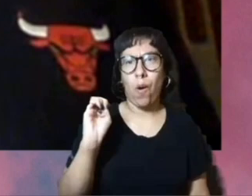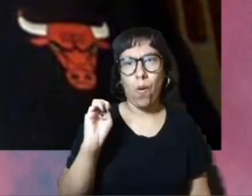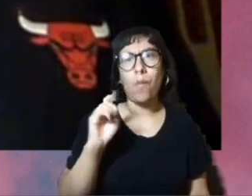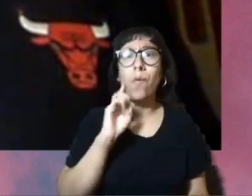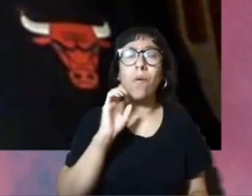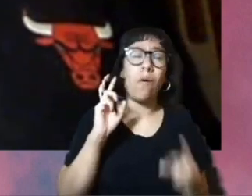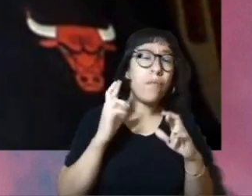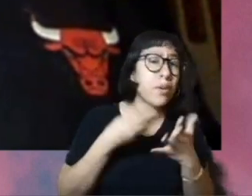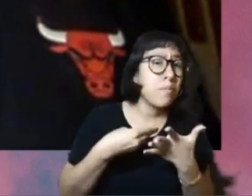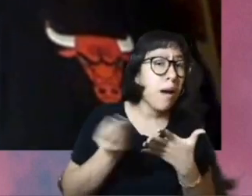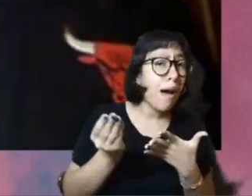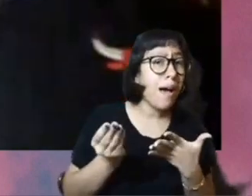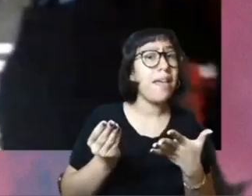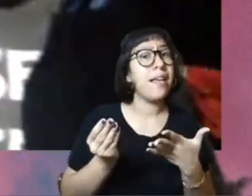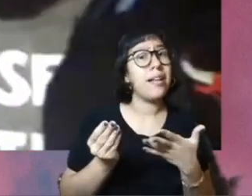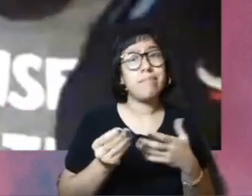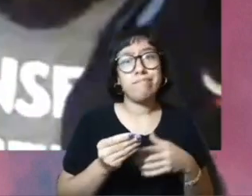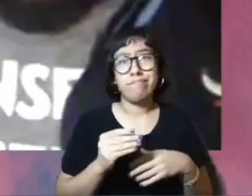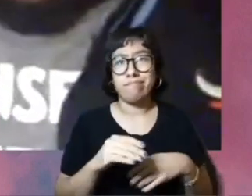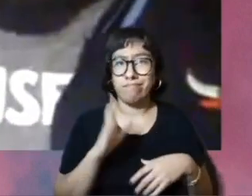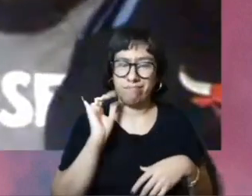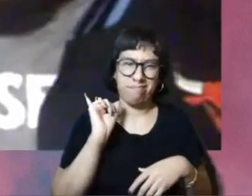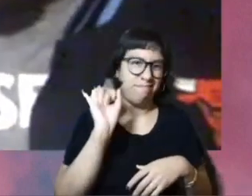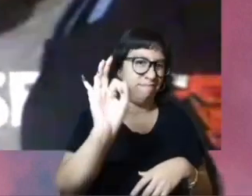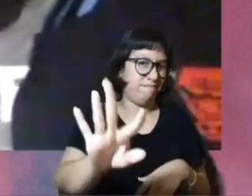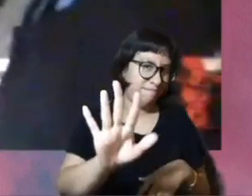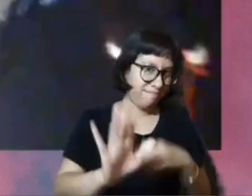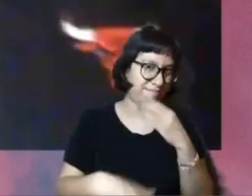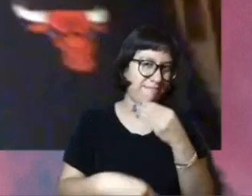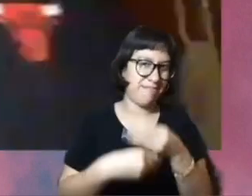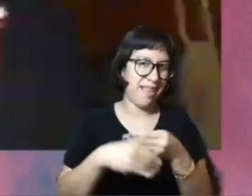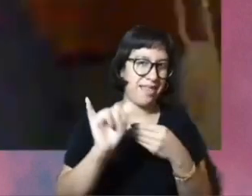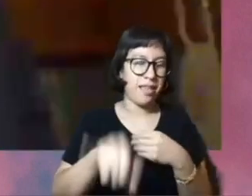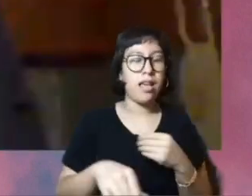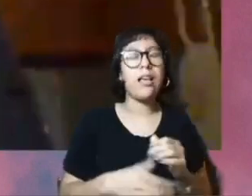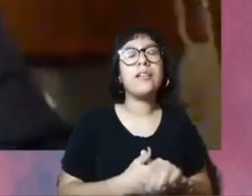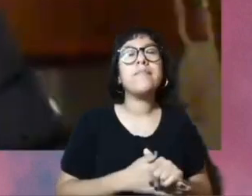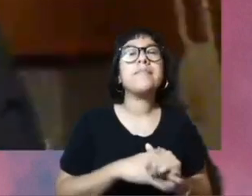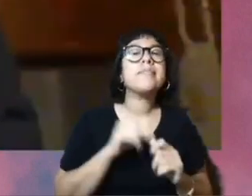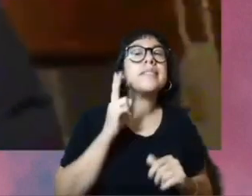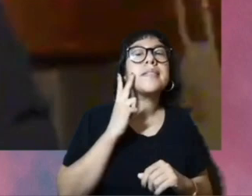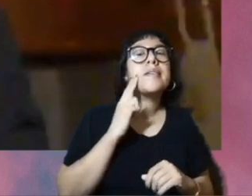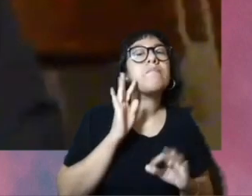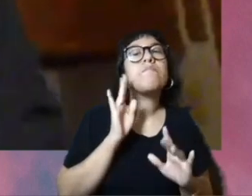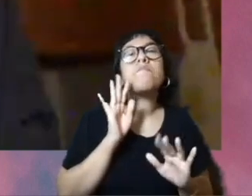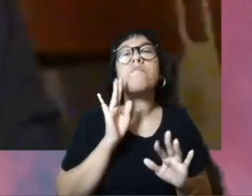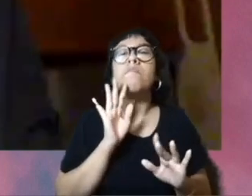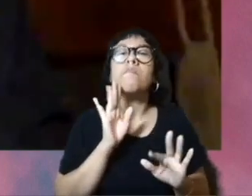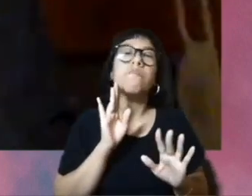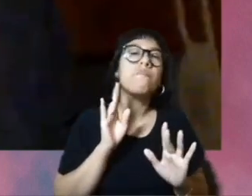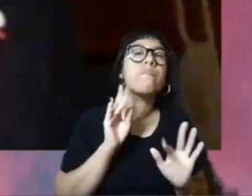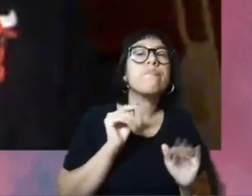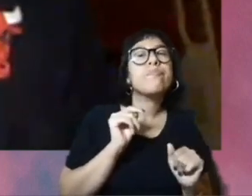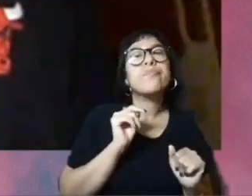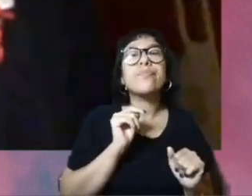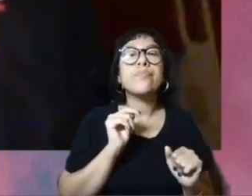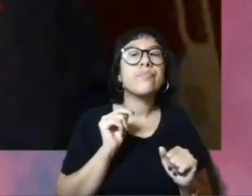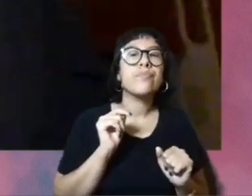hope y'all please go ahead and cop that. Let me see. Well,